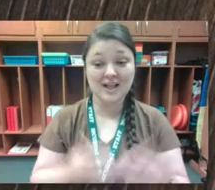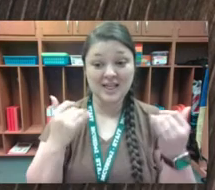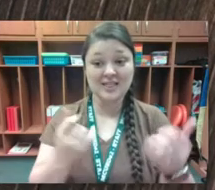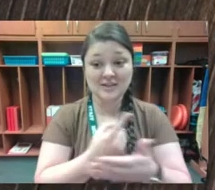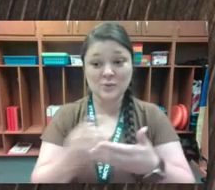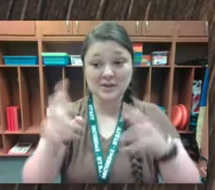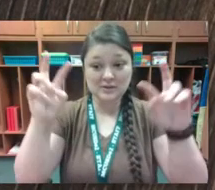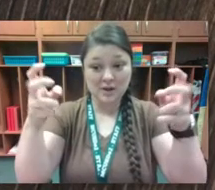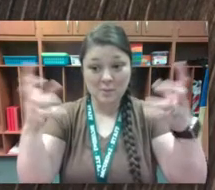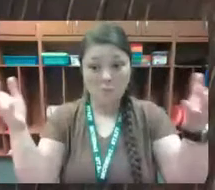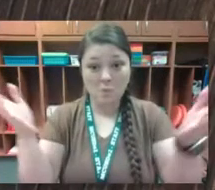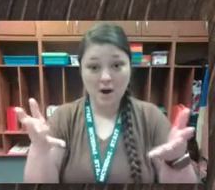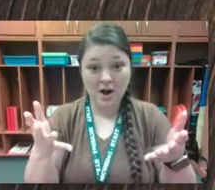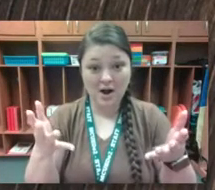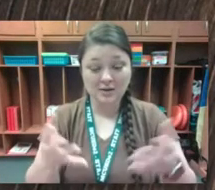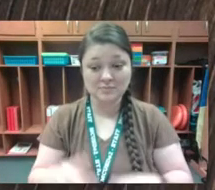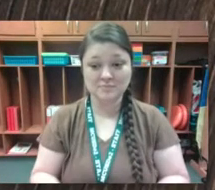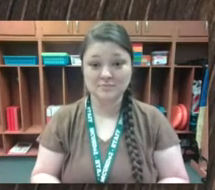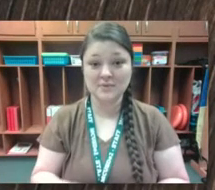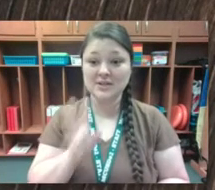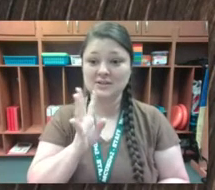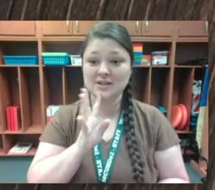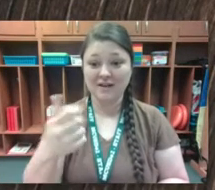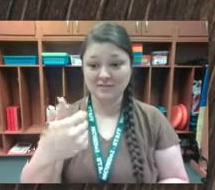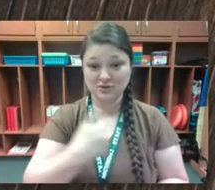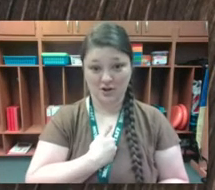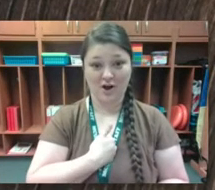week's topic, self-talk.